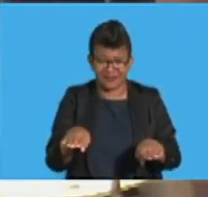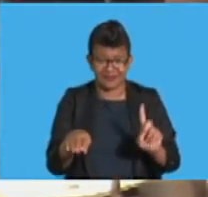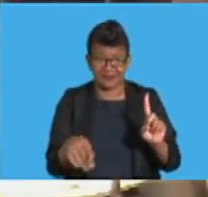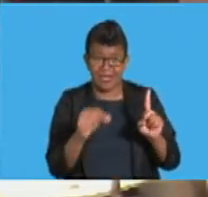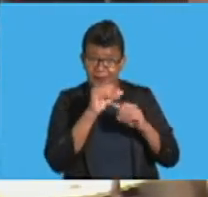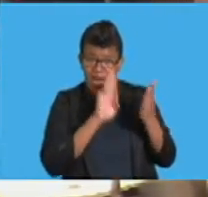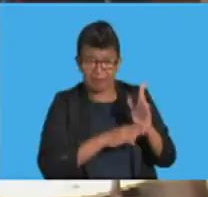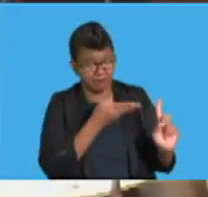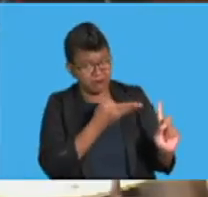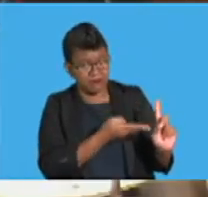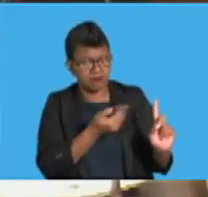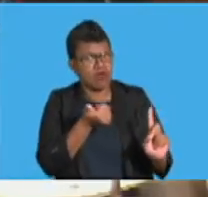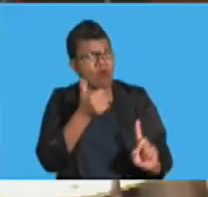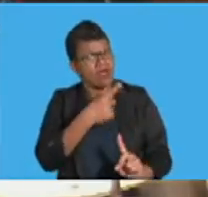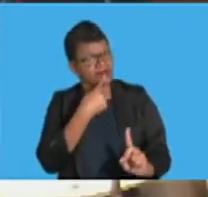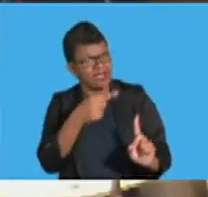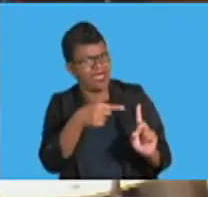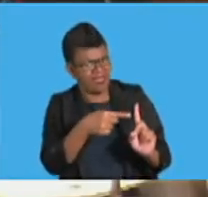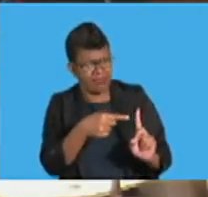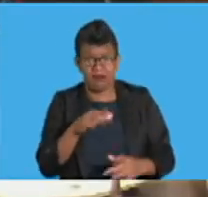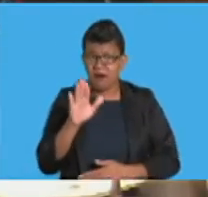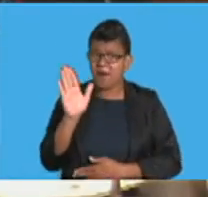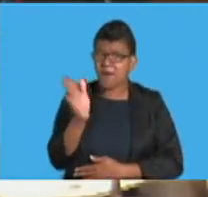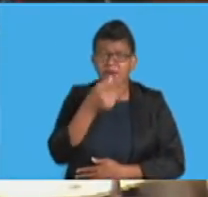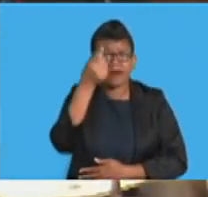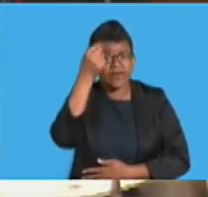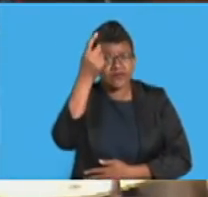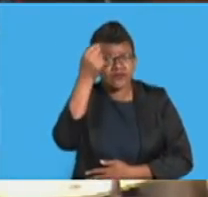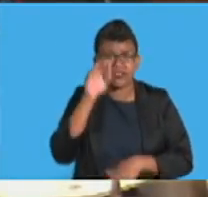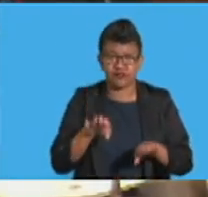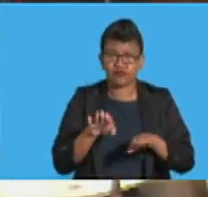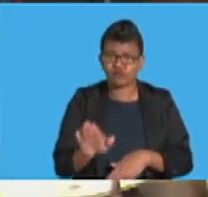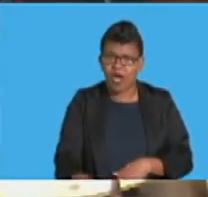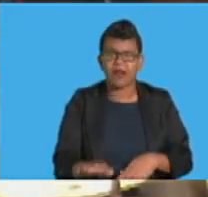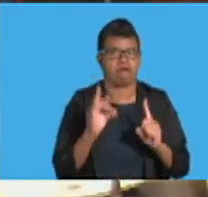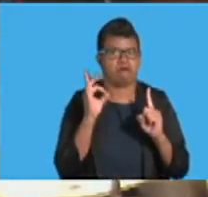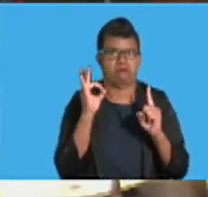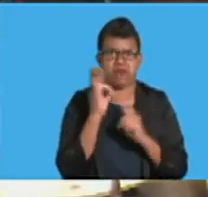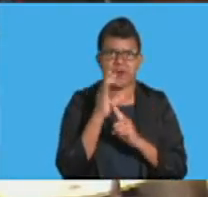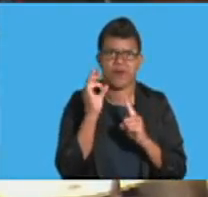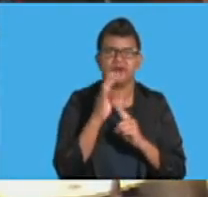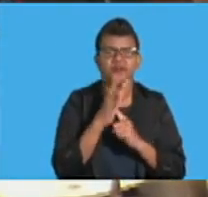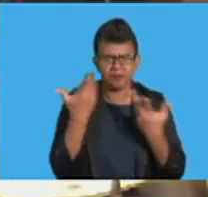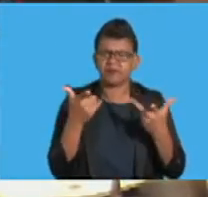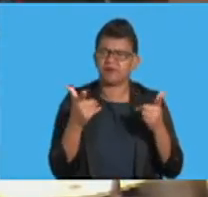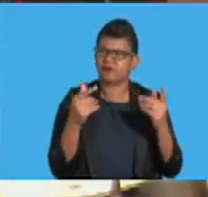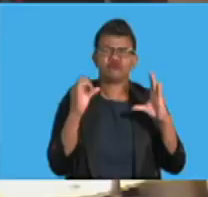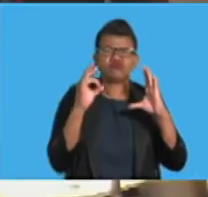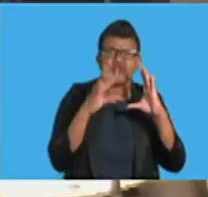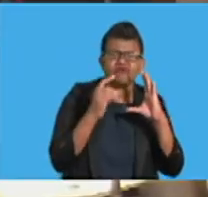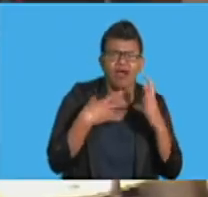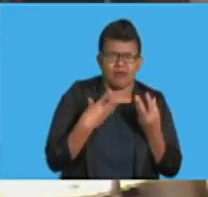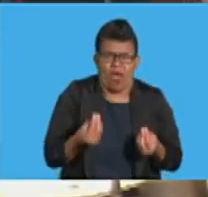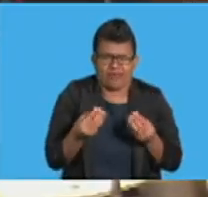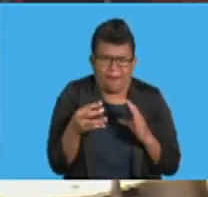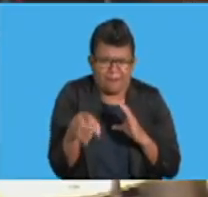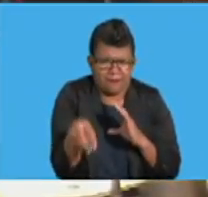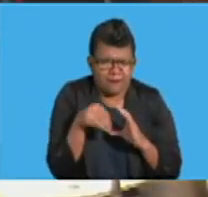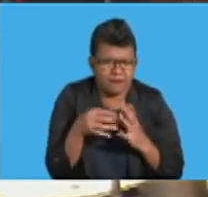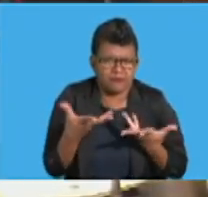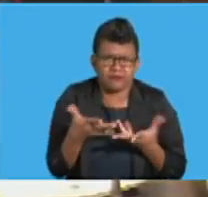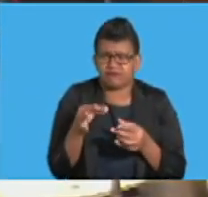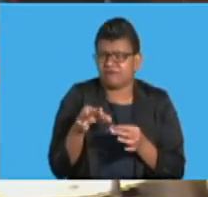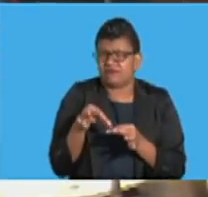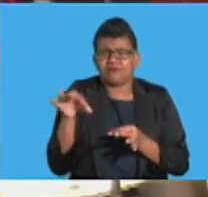beautiful. Every Fijian child is precious. It matters not if they live in the outer islands, remote villages or communities or towns